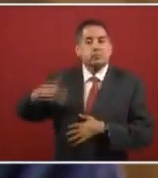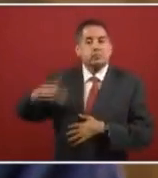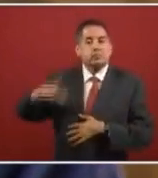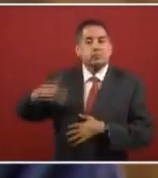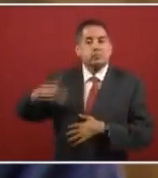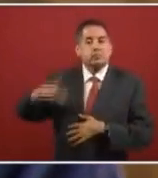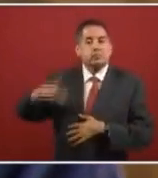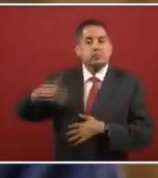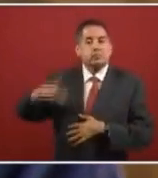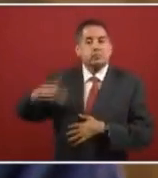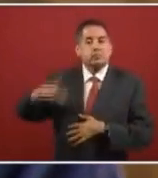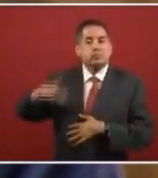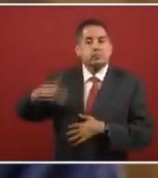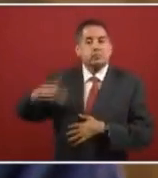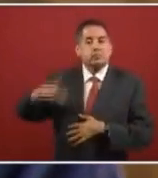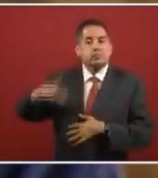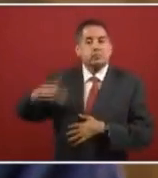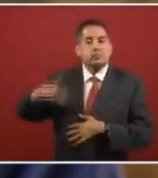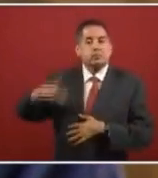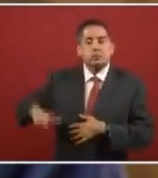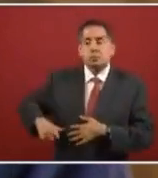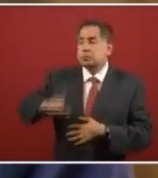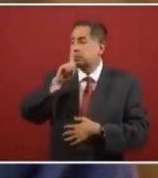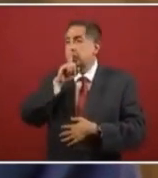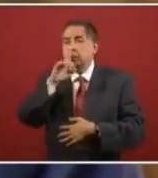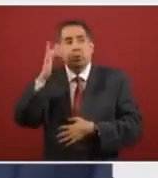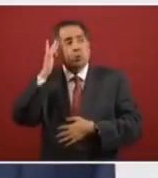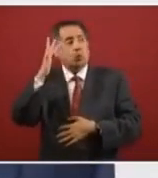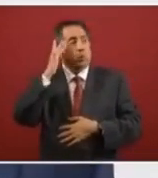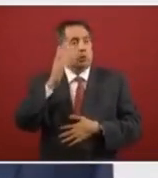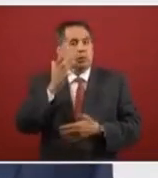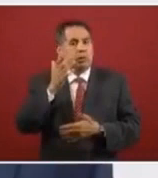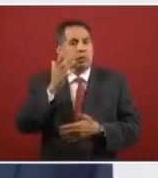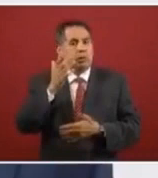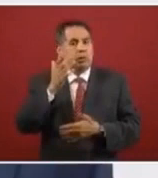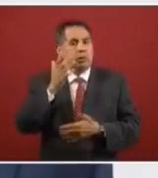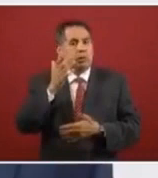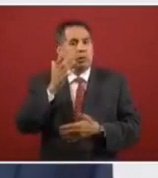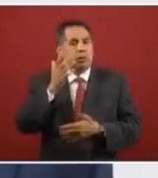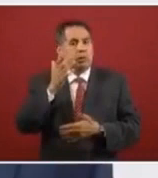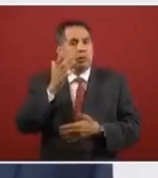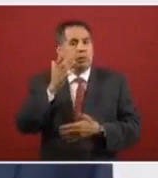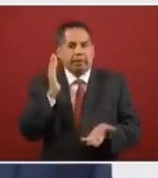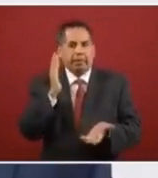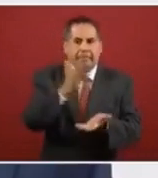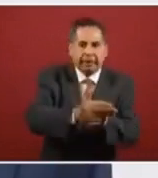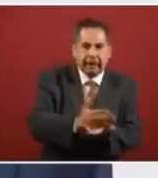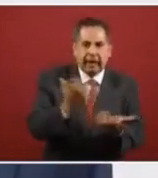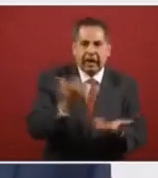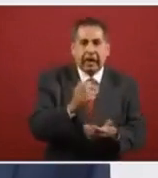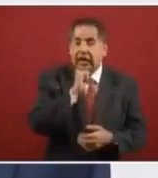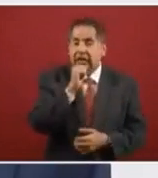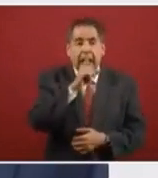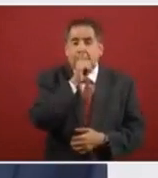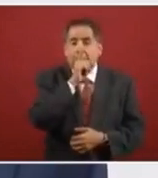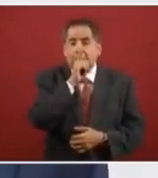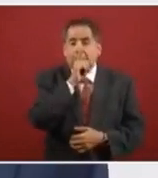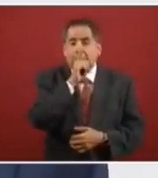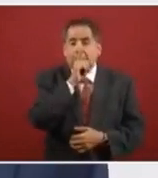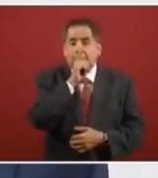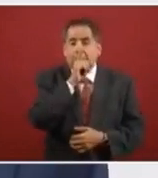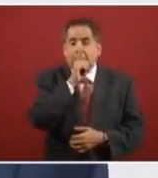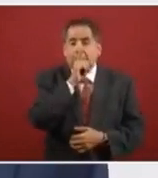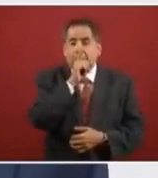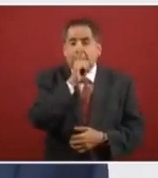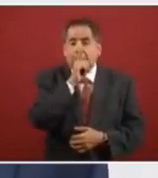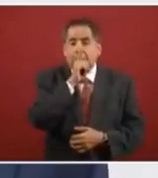but nobody did anything about it to prevent it on